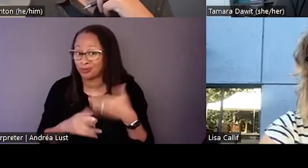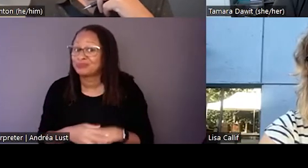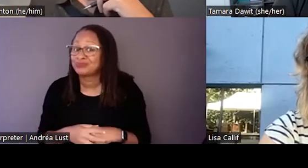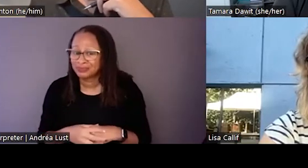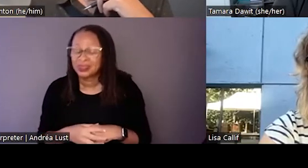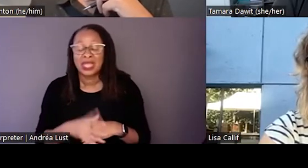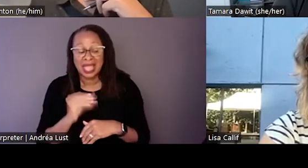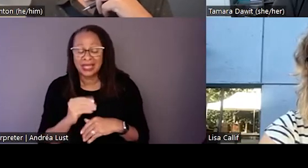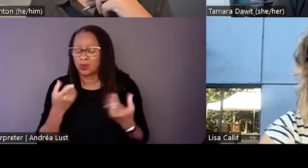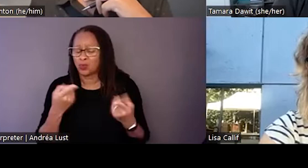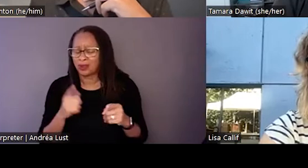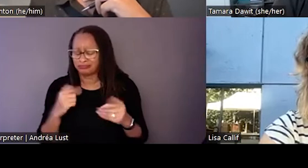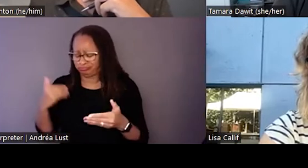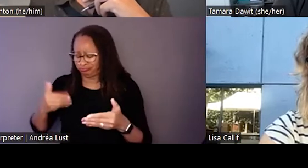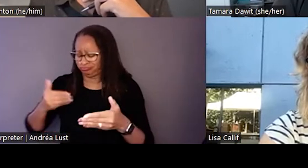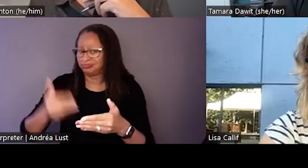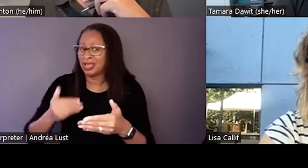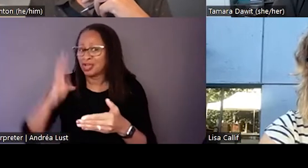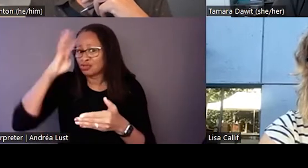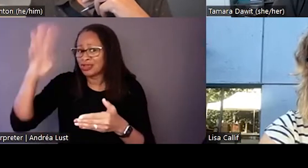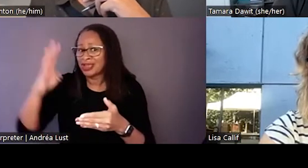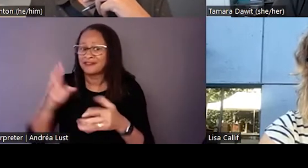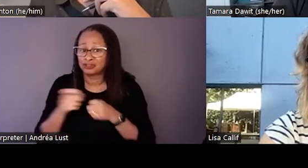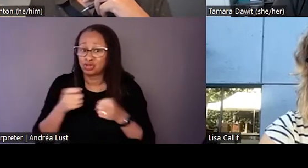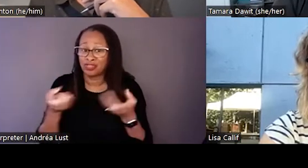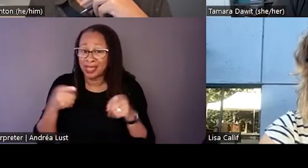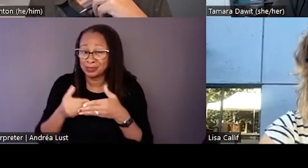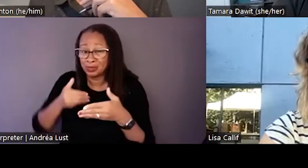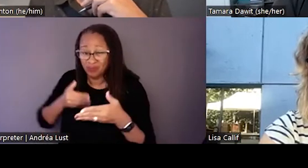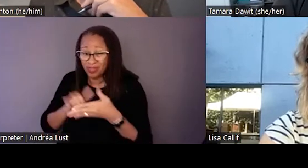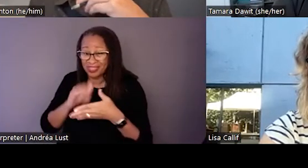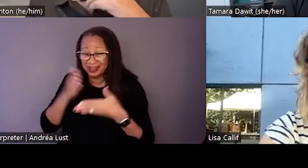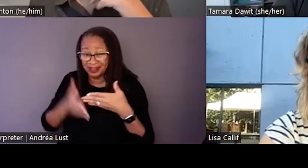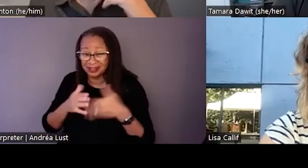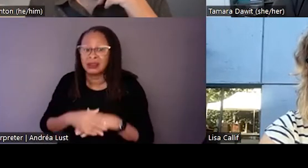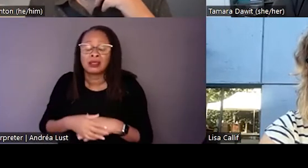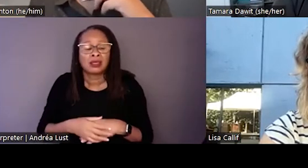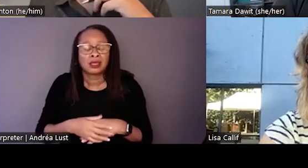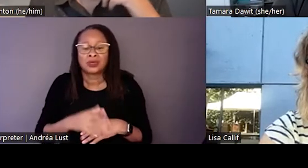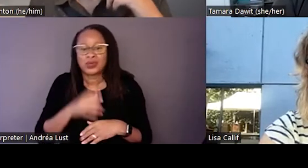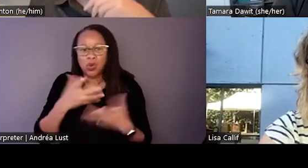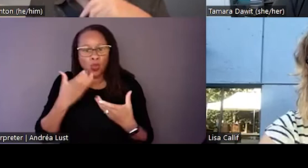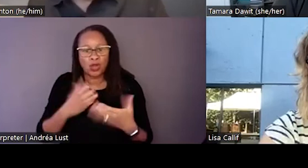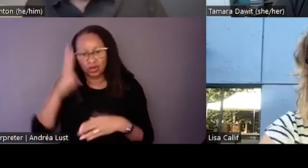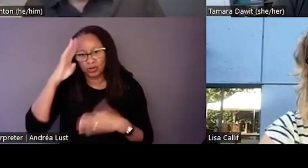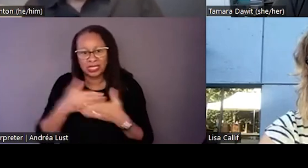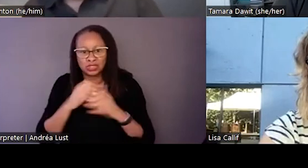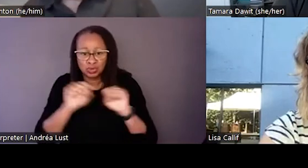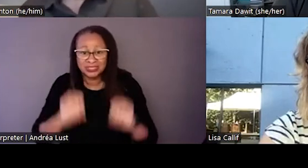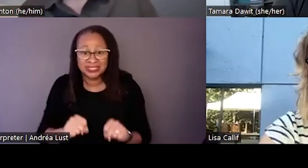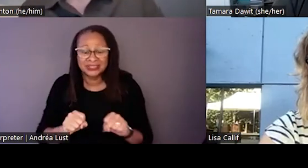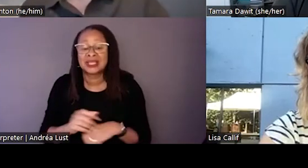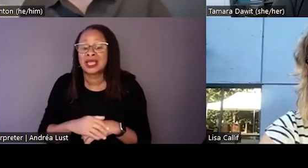aspects around creative control. Because at the end of the day, we don't want to be creating a new system where creators are suddenly